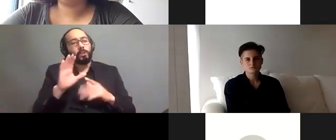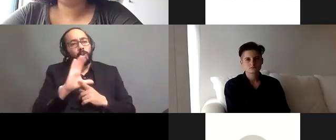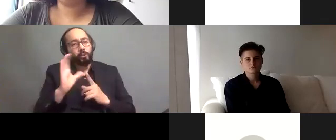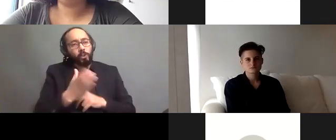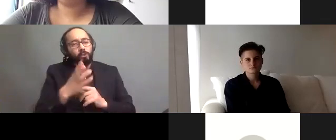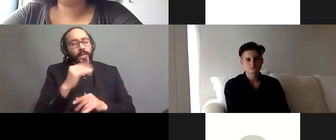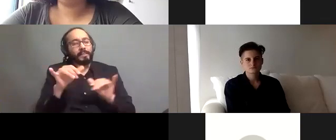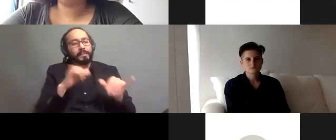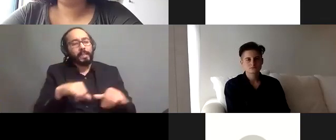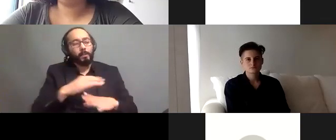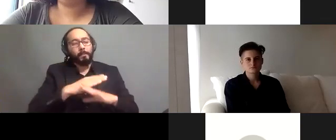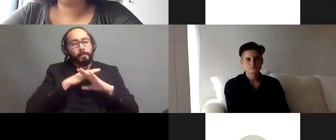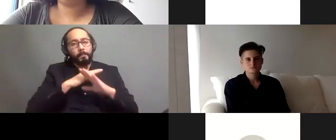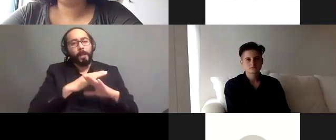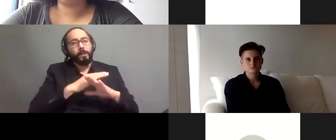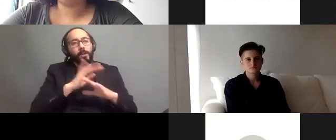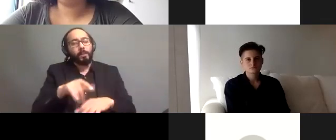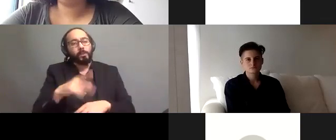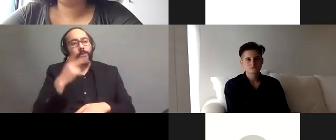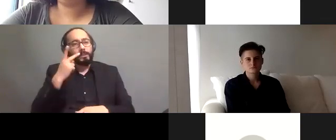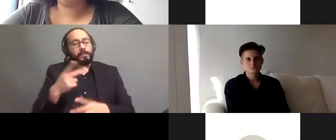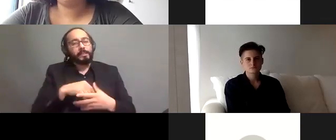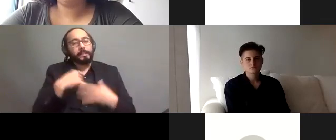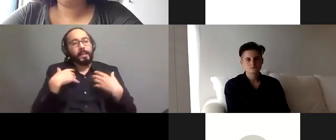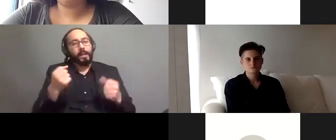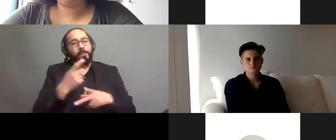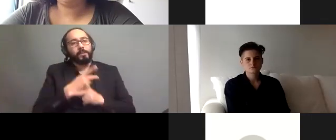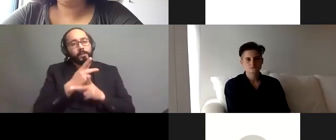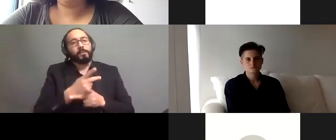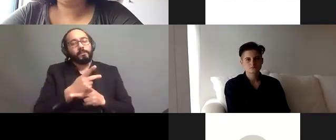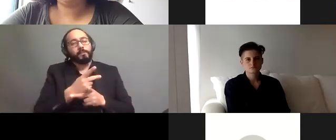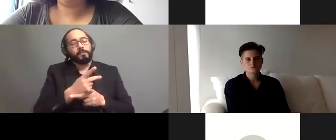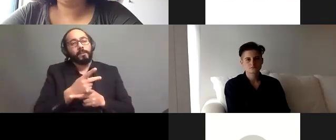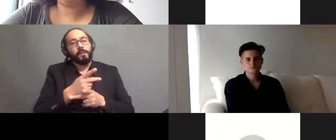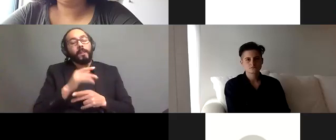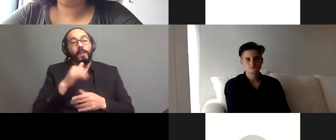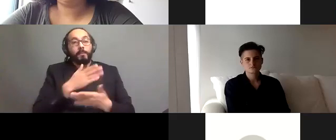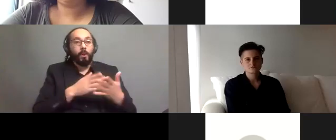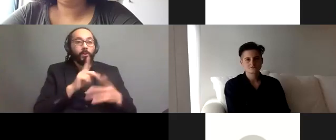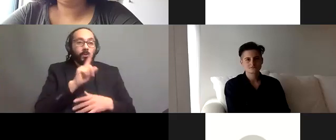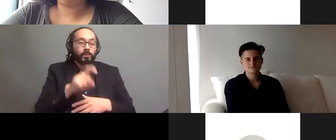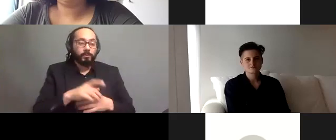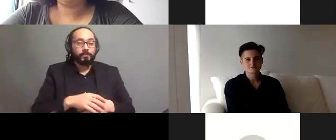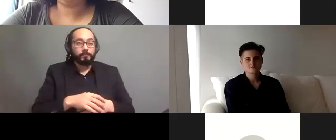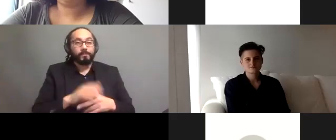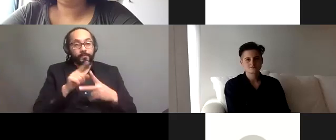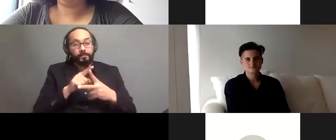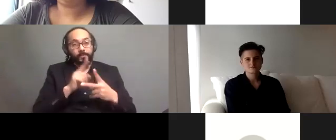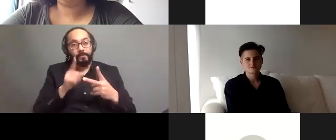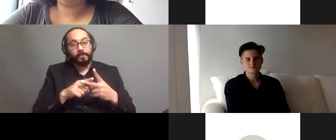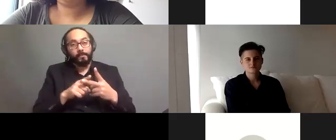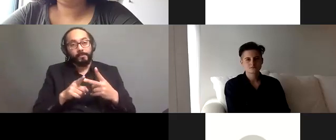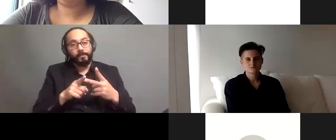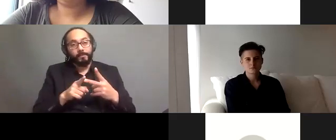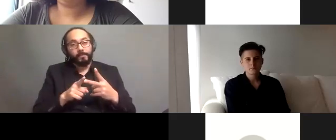barriers that you've faced in healthcare? That's part of the question. The second part of the question is, how has